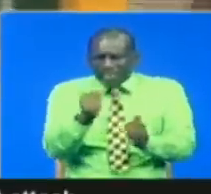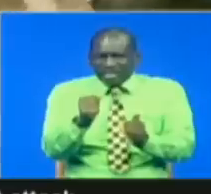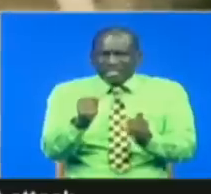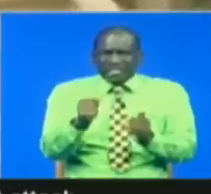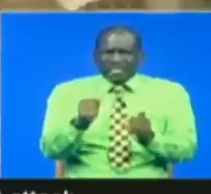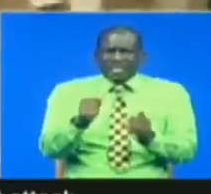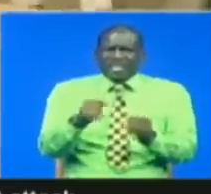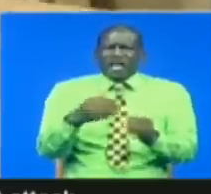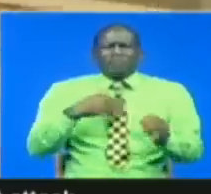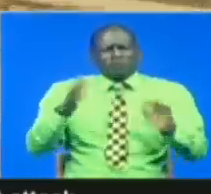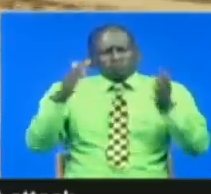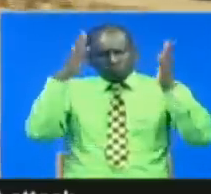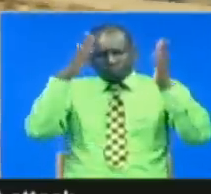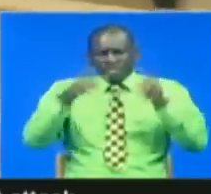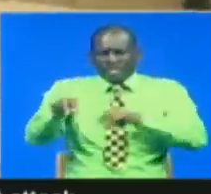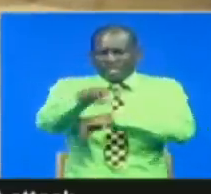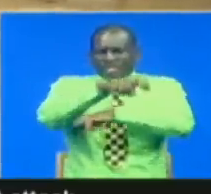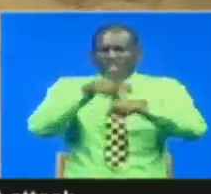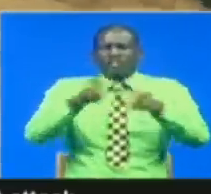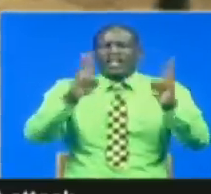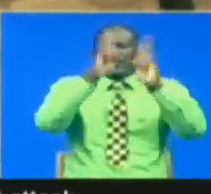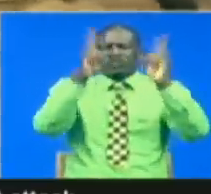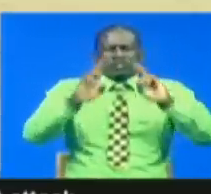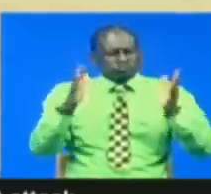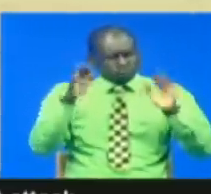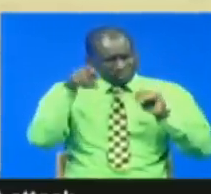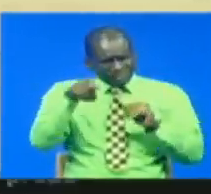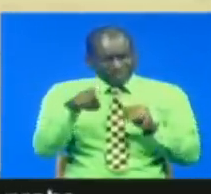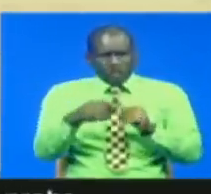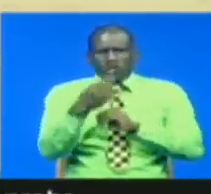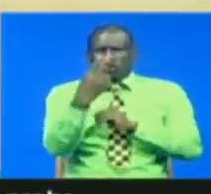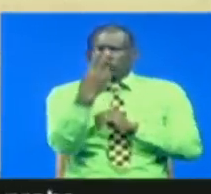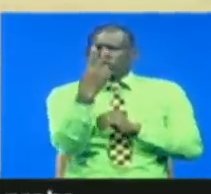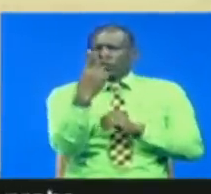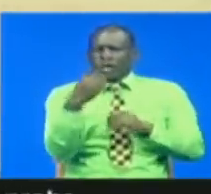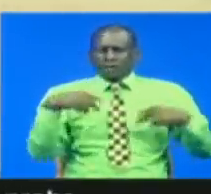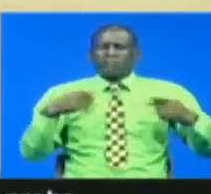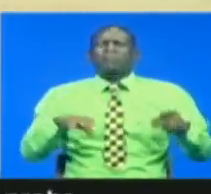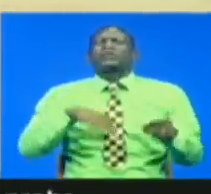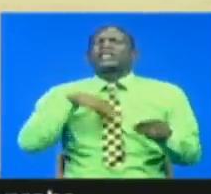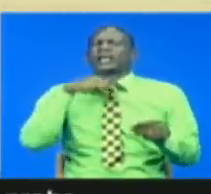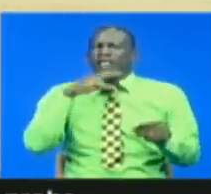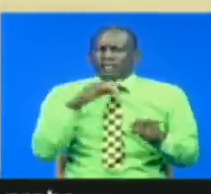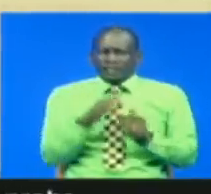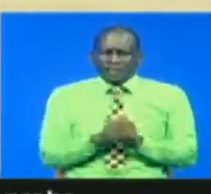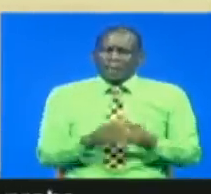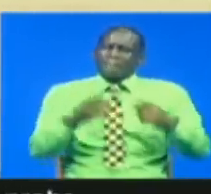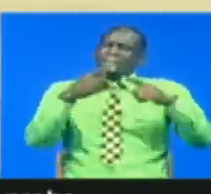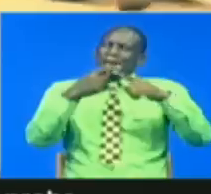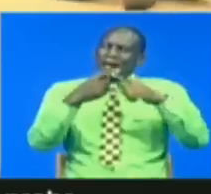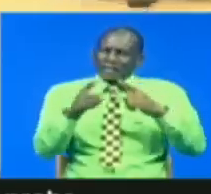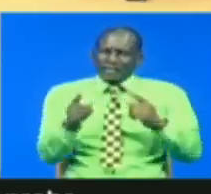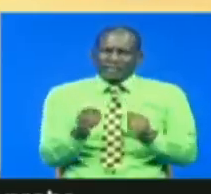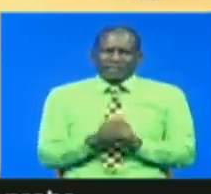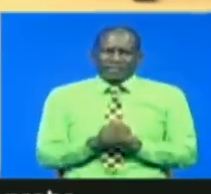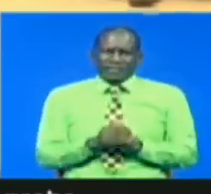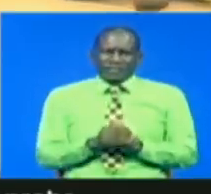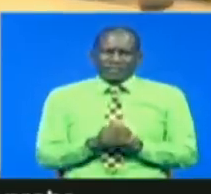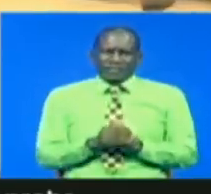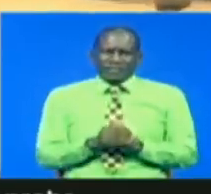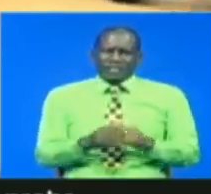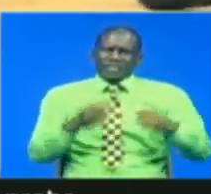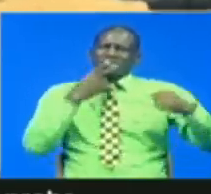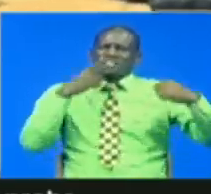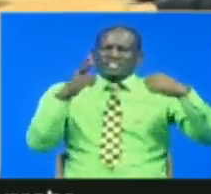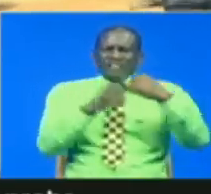both nationally and internationally. 21 people lost their lives, but no, we're retreating now.